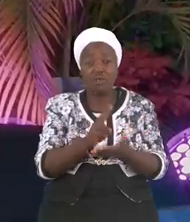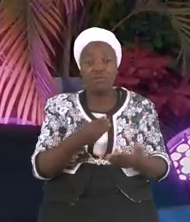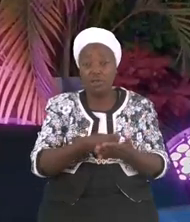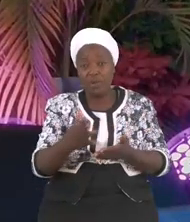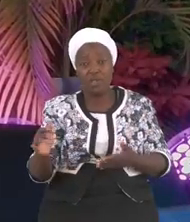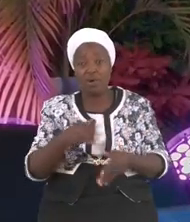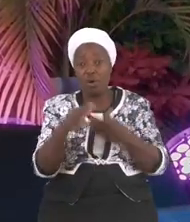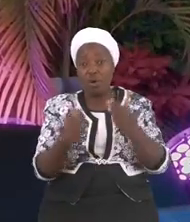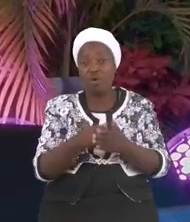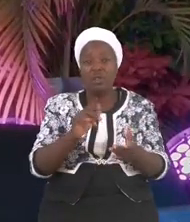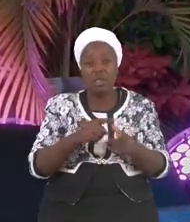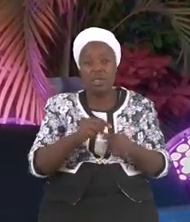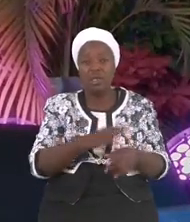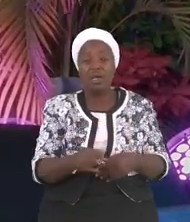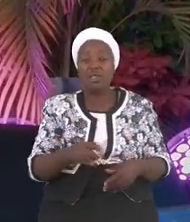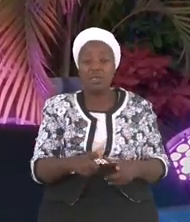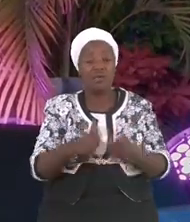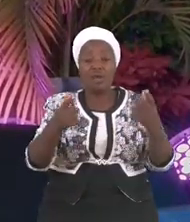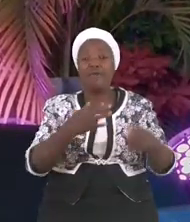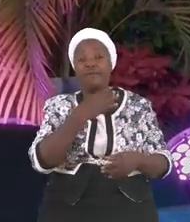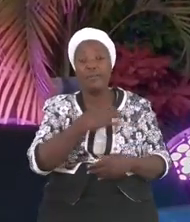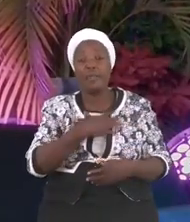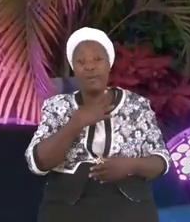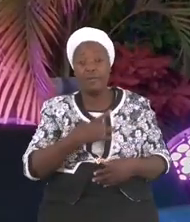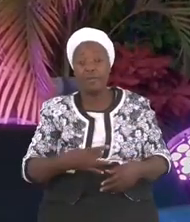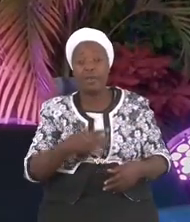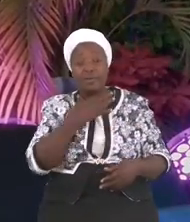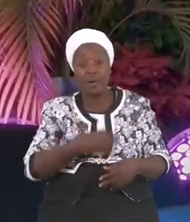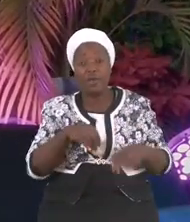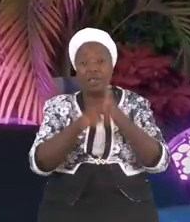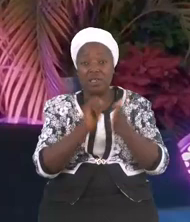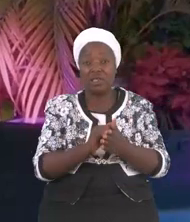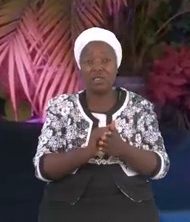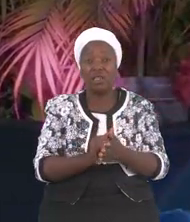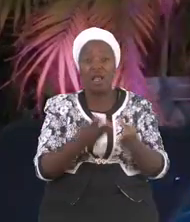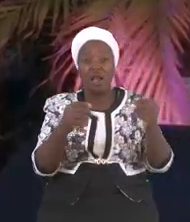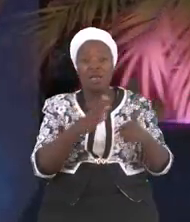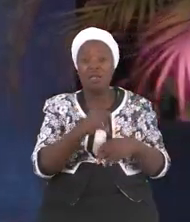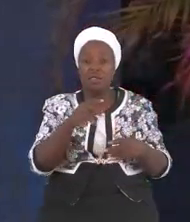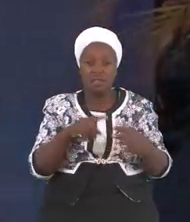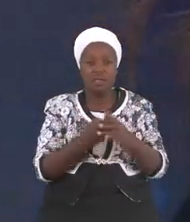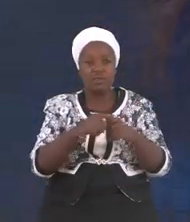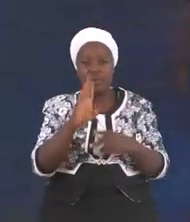famine in that land, and he began to be in want. And then